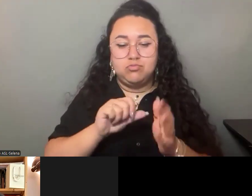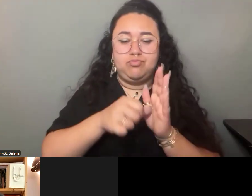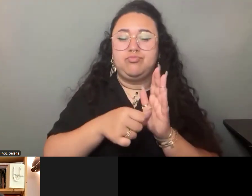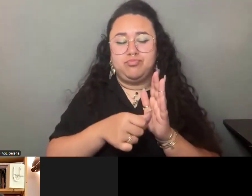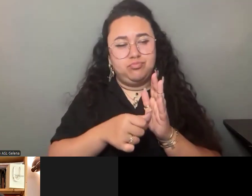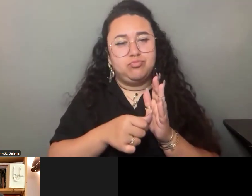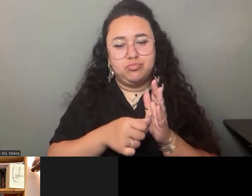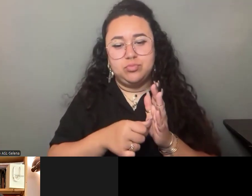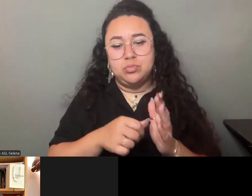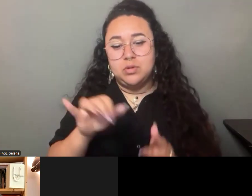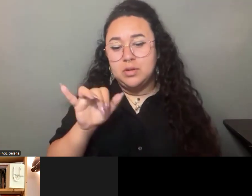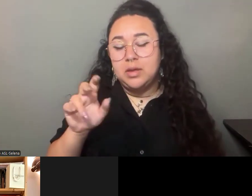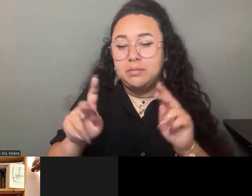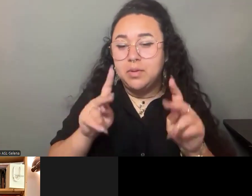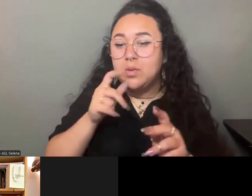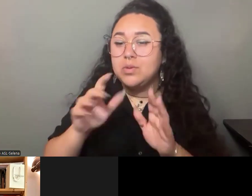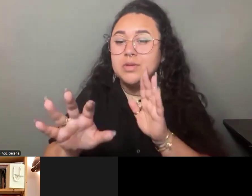the Dungeons and Dragons runs.